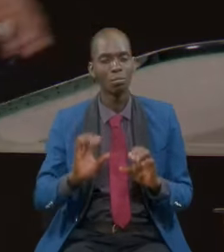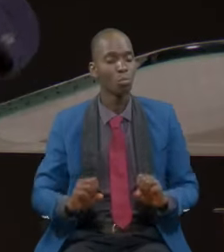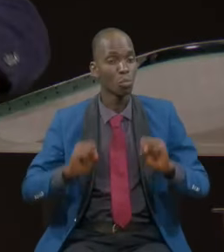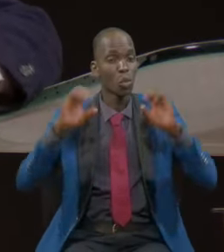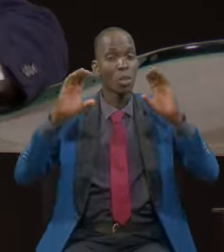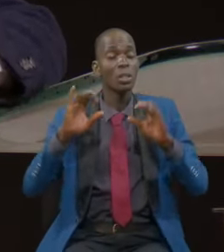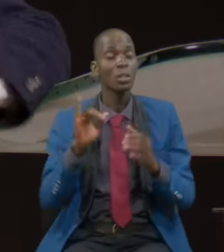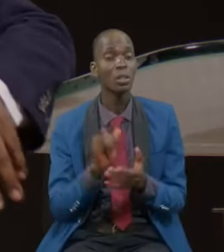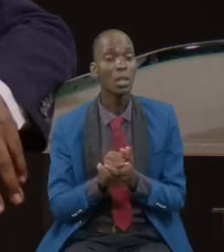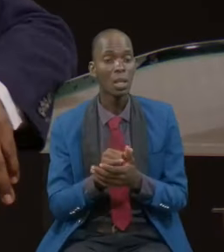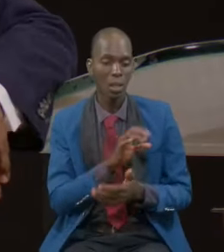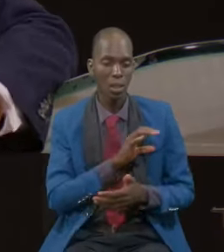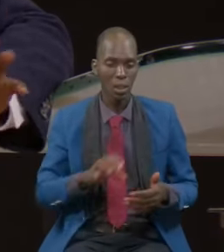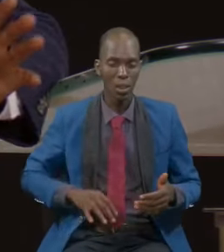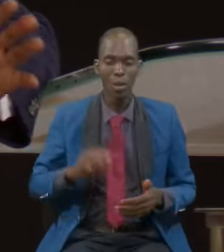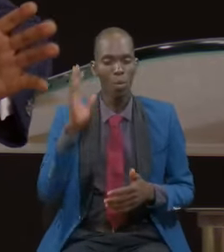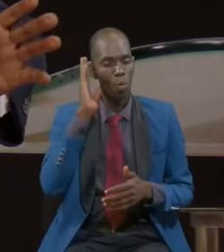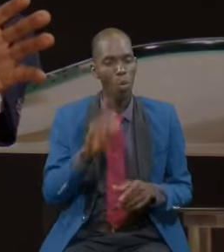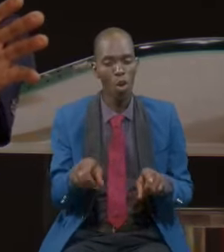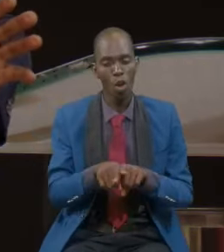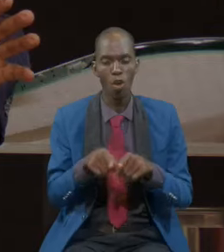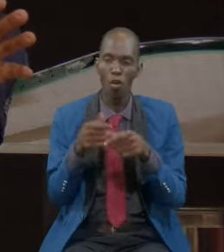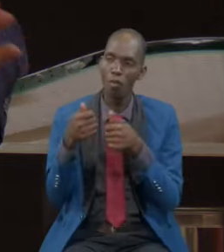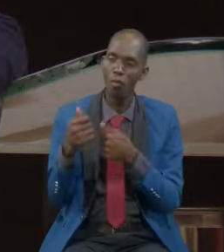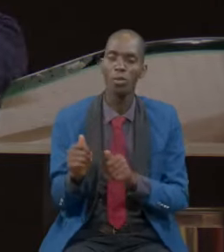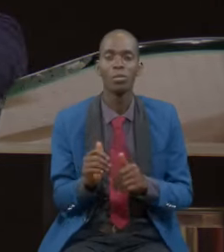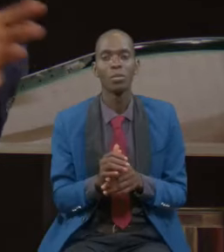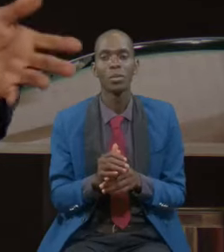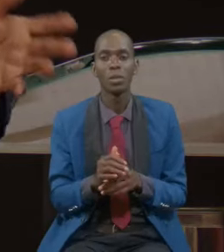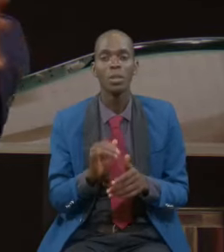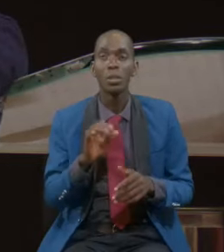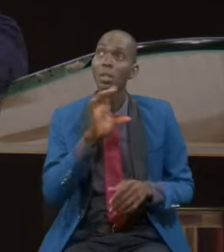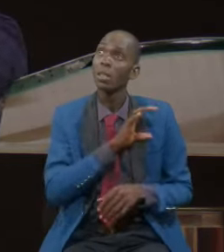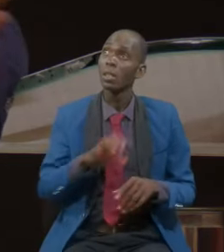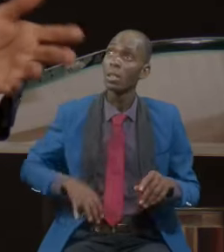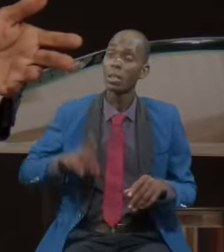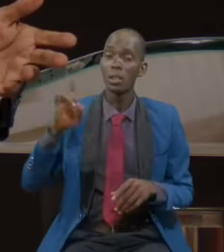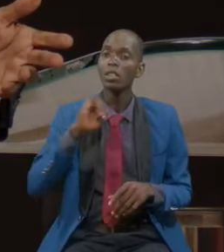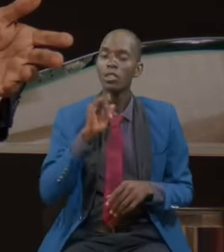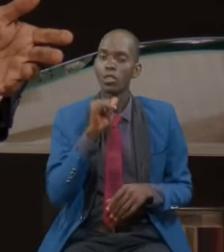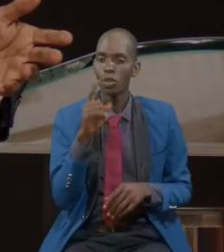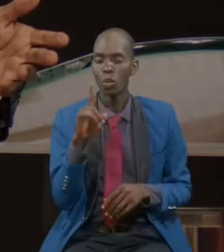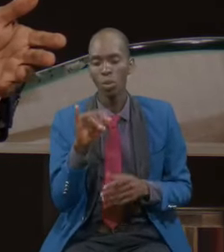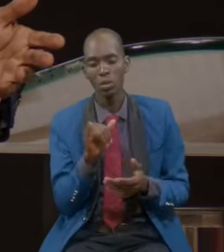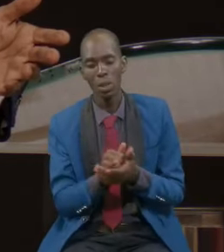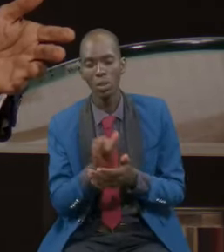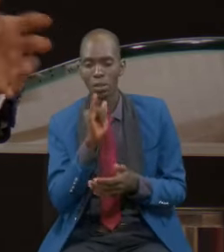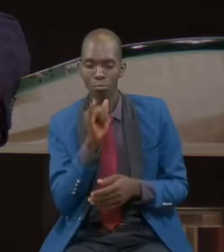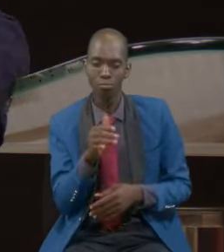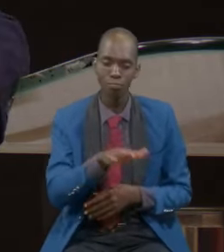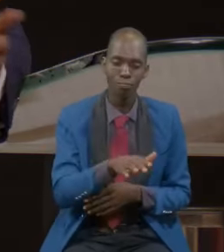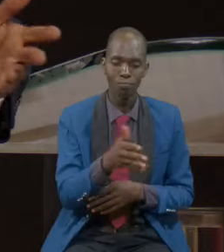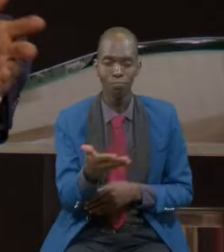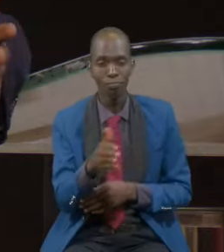the Christ will follow. It's not a Christ that will dilly-dally. The Lord